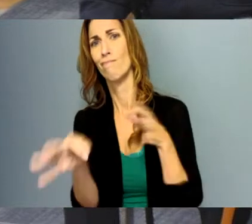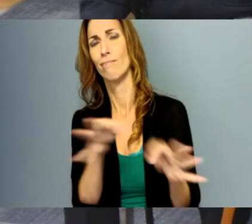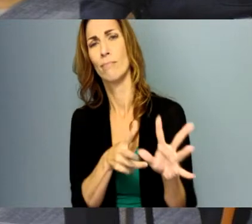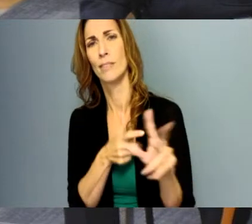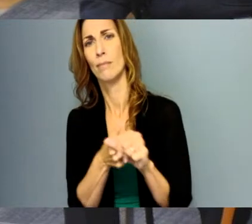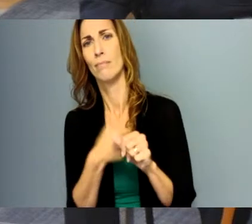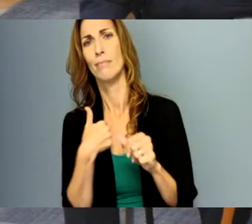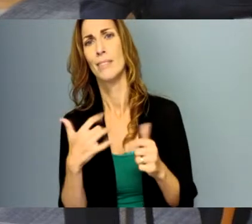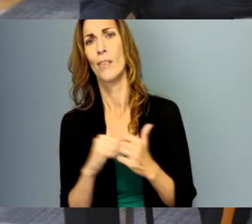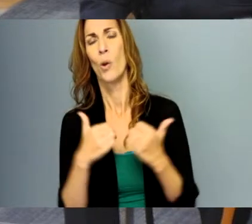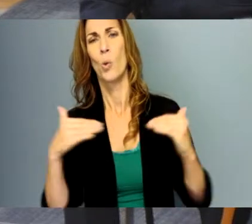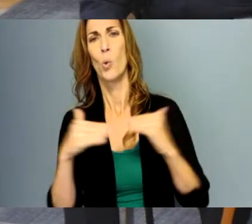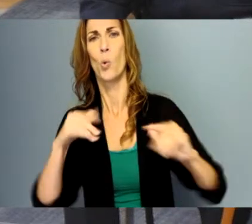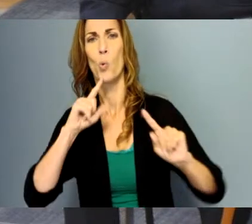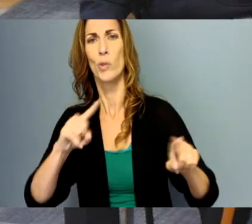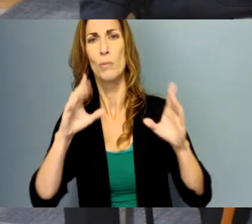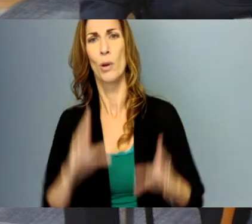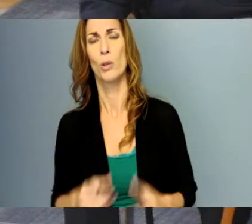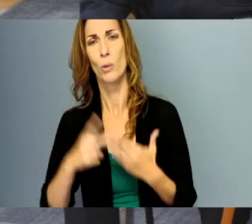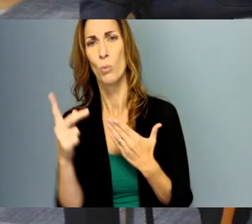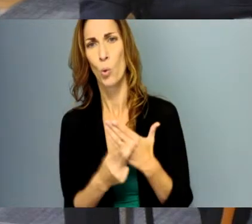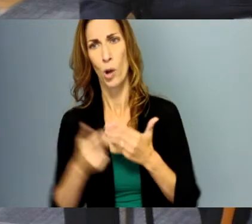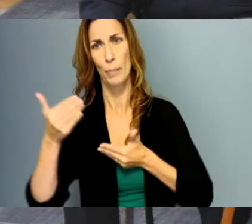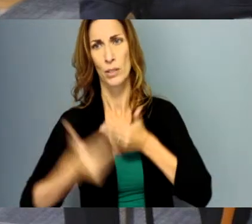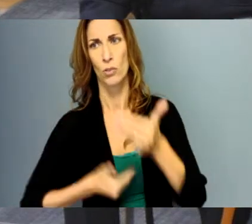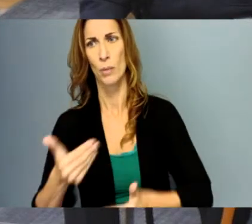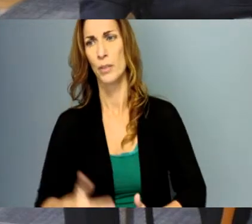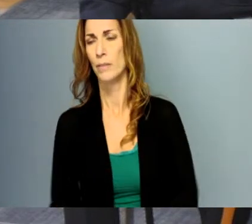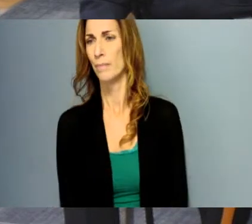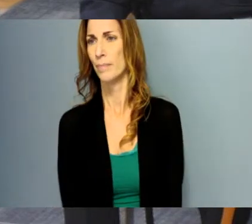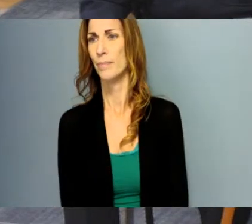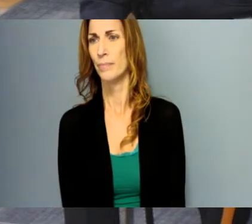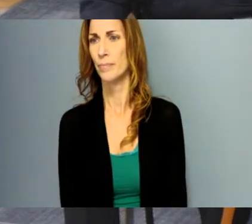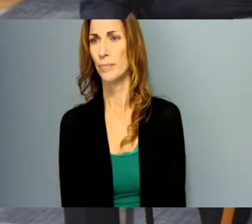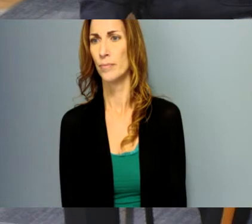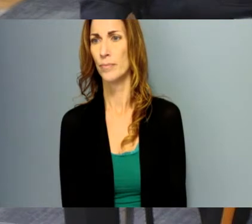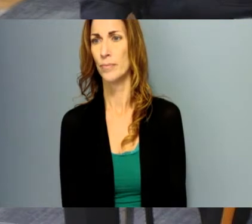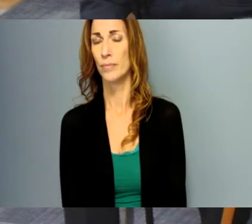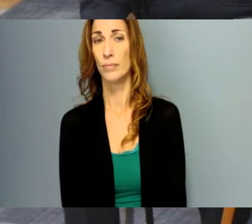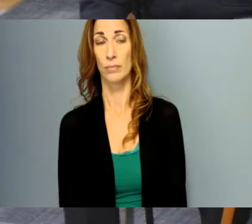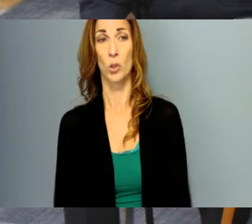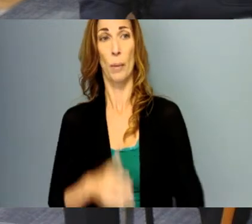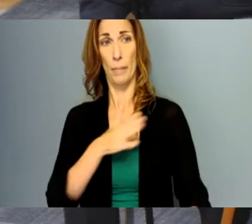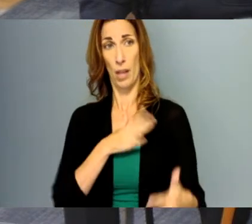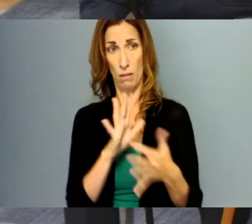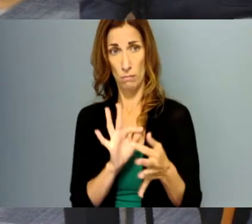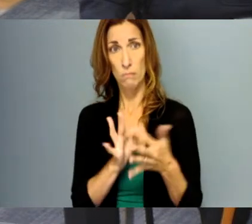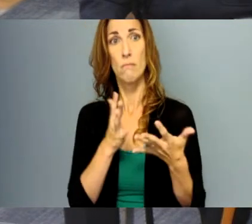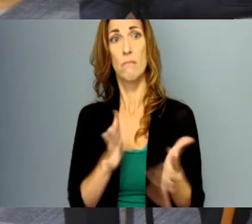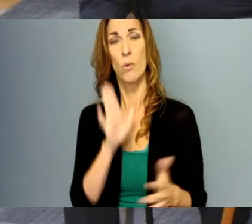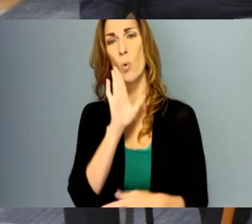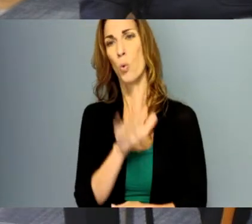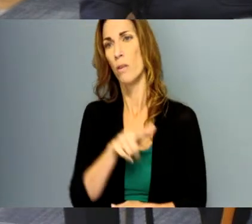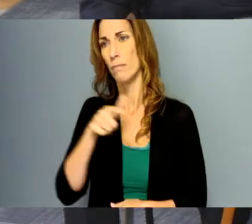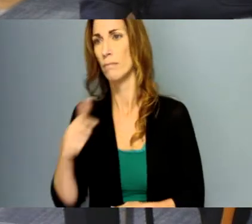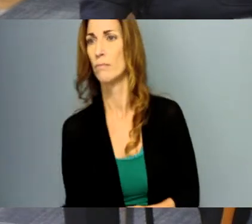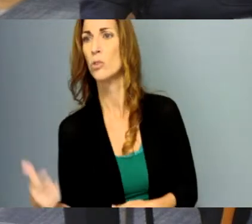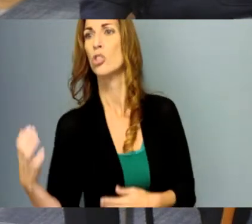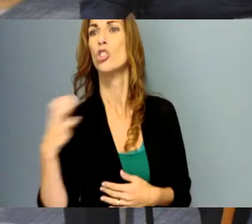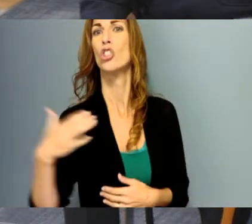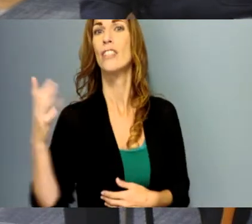the co-responder program in Bucks County is progressing. So along with my remarks, you'll be hearing from Chief McVeigh